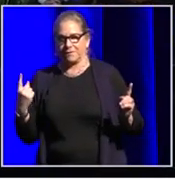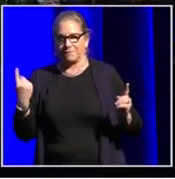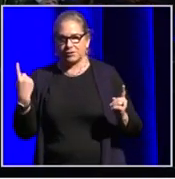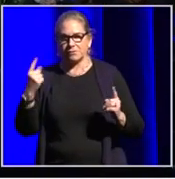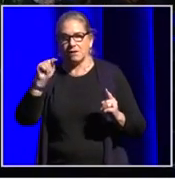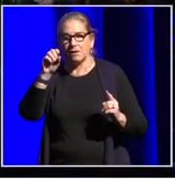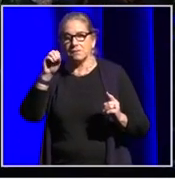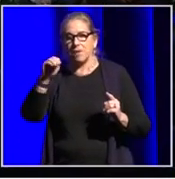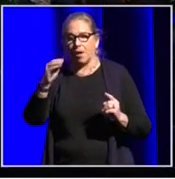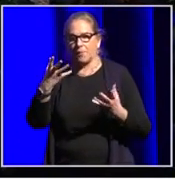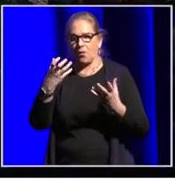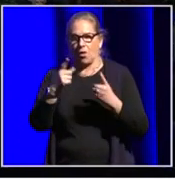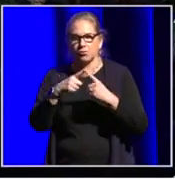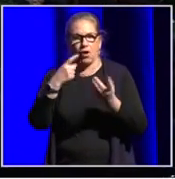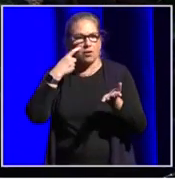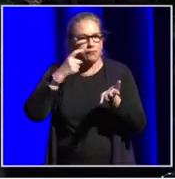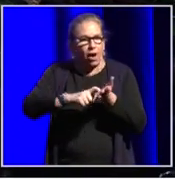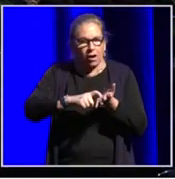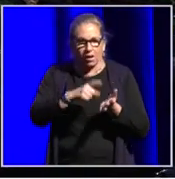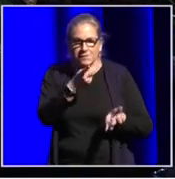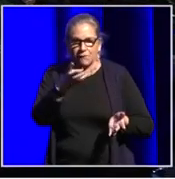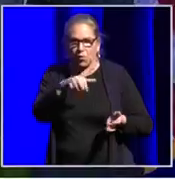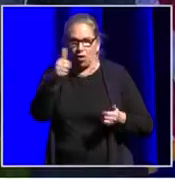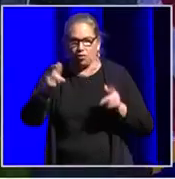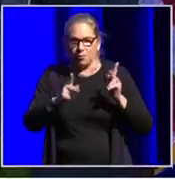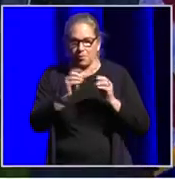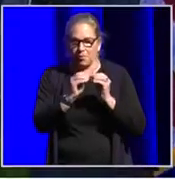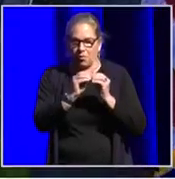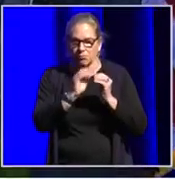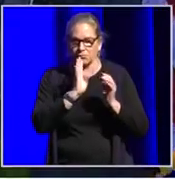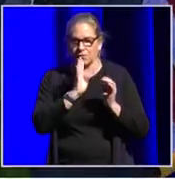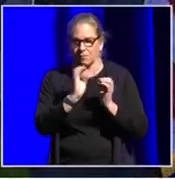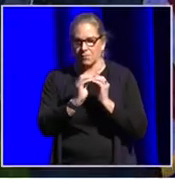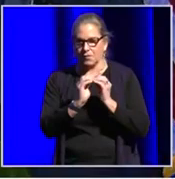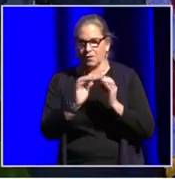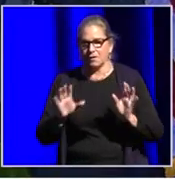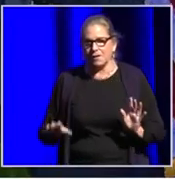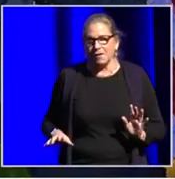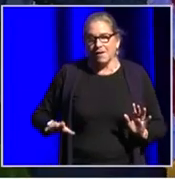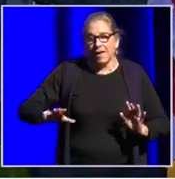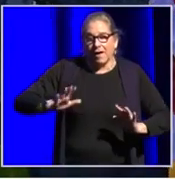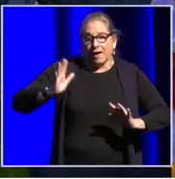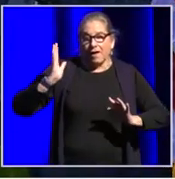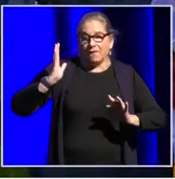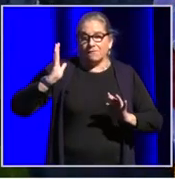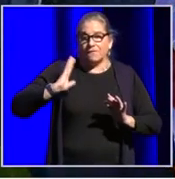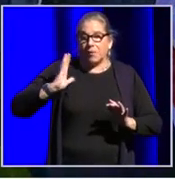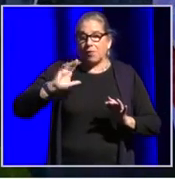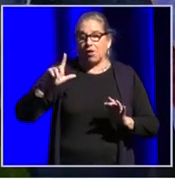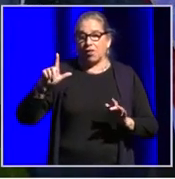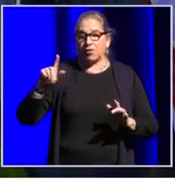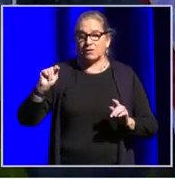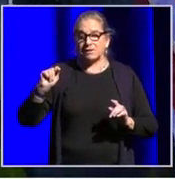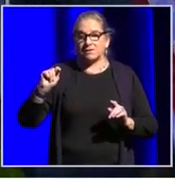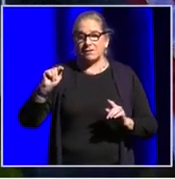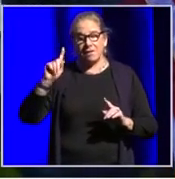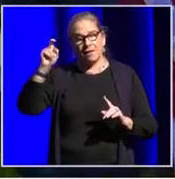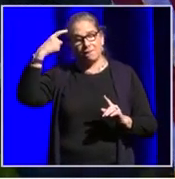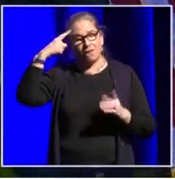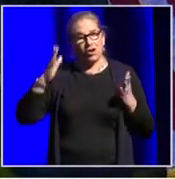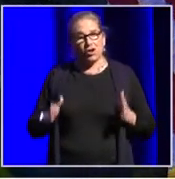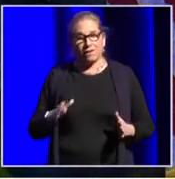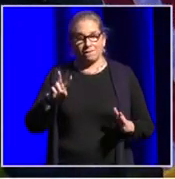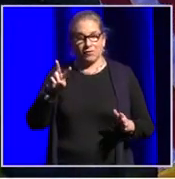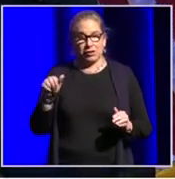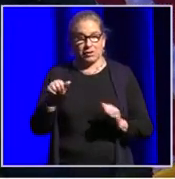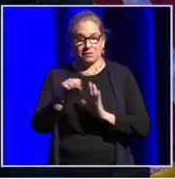today. There is the former Lieutenant Governor of Virginia, Justin Fairfax, is